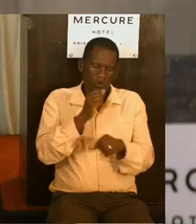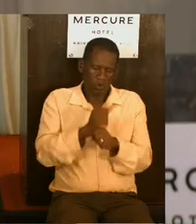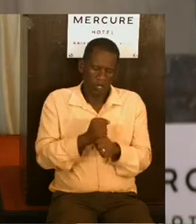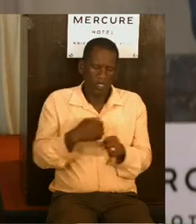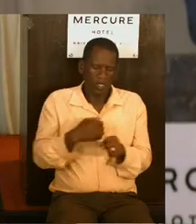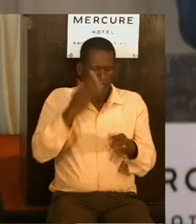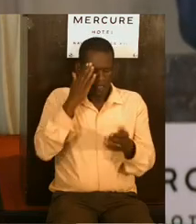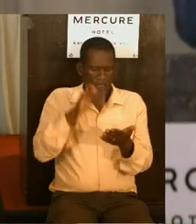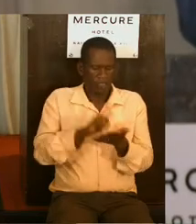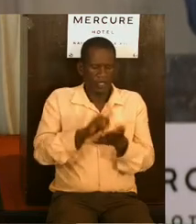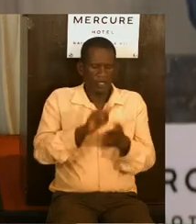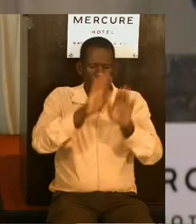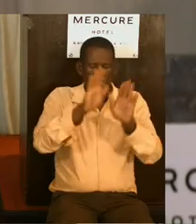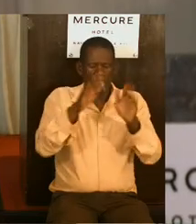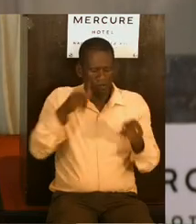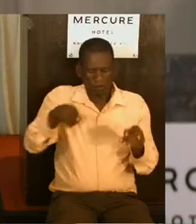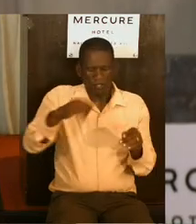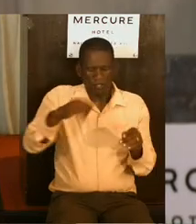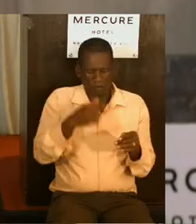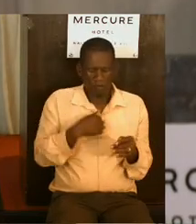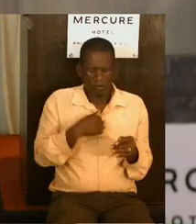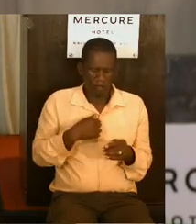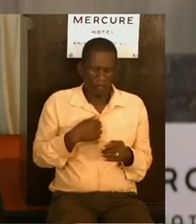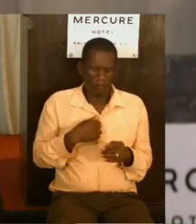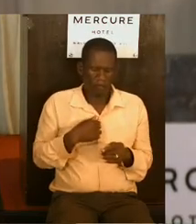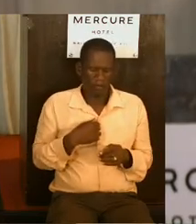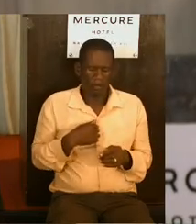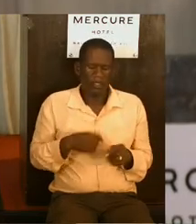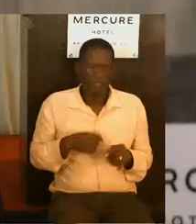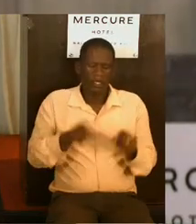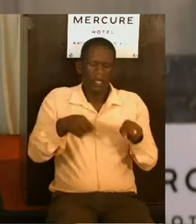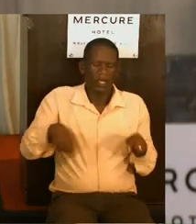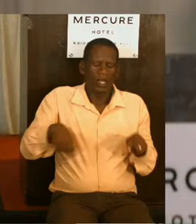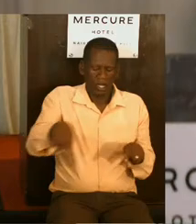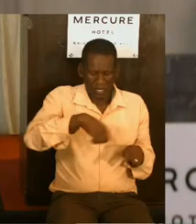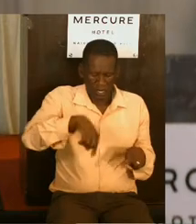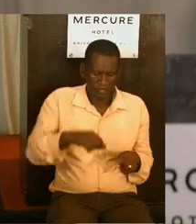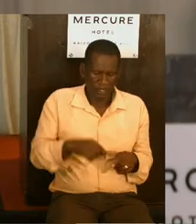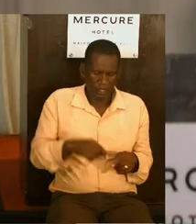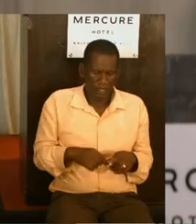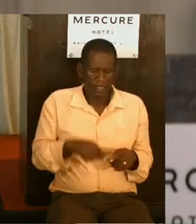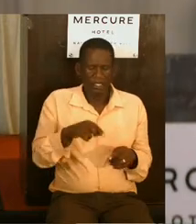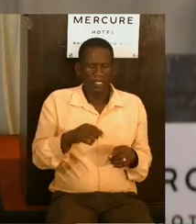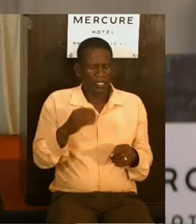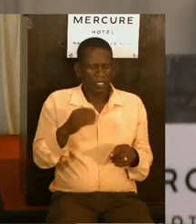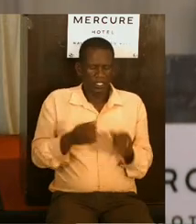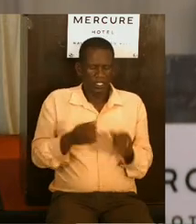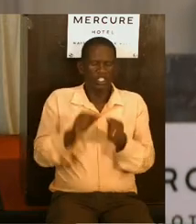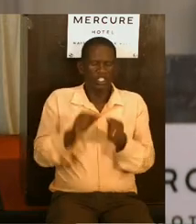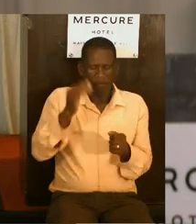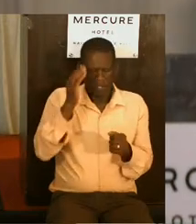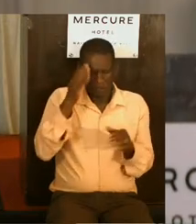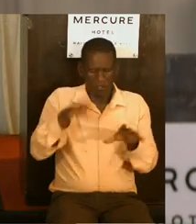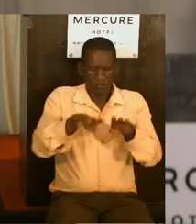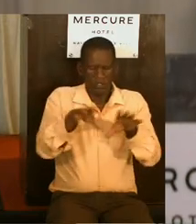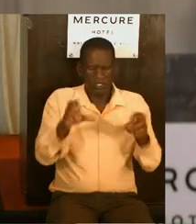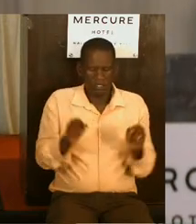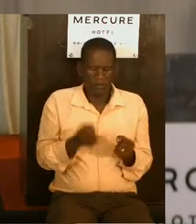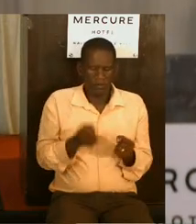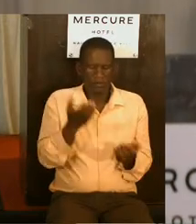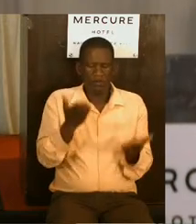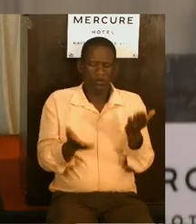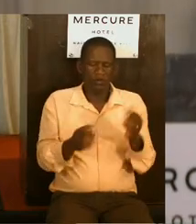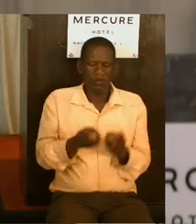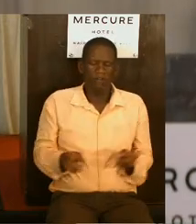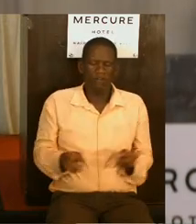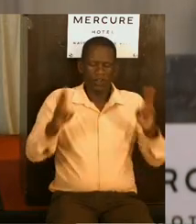I think that is very important for us so for me uh let us reorient our education system to Value